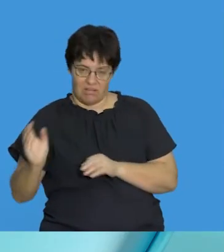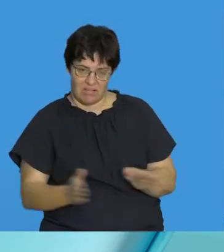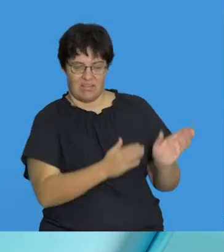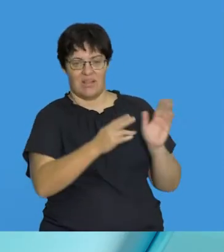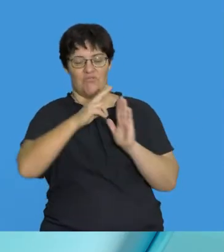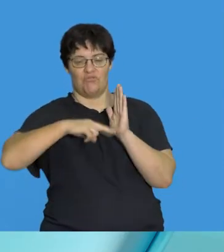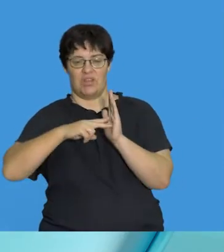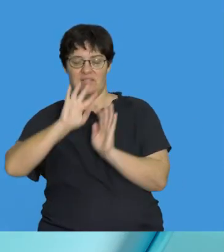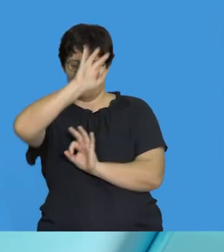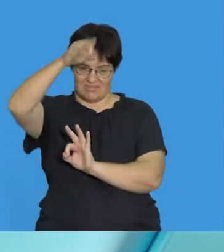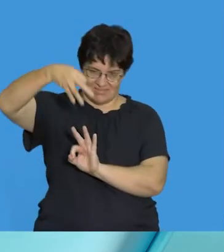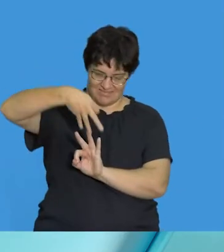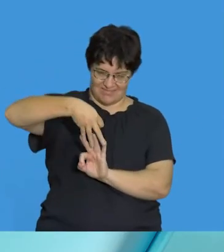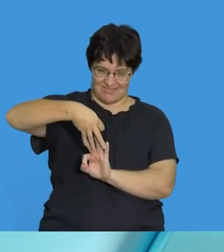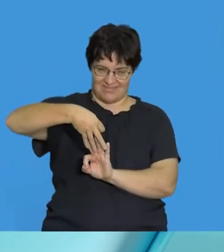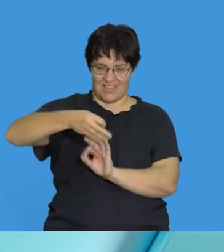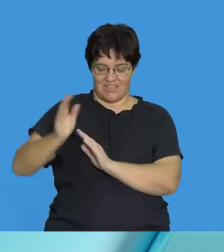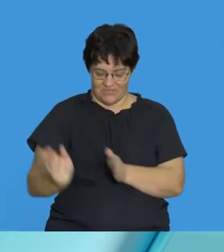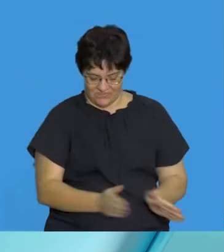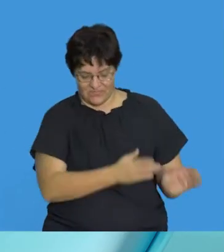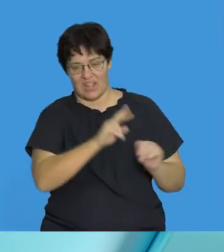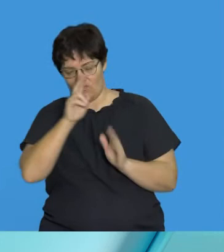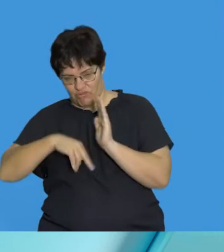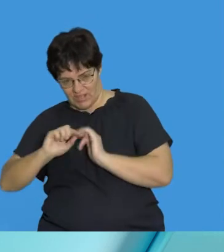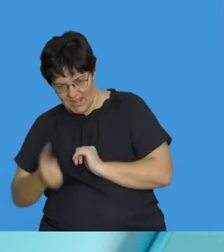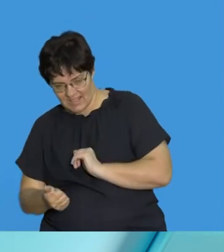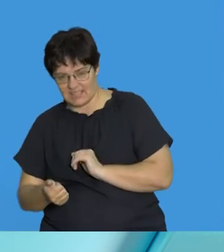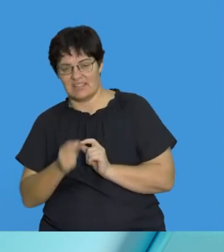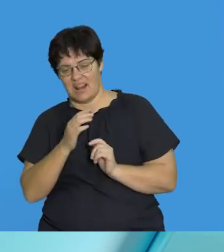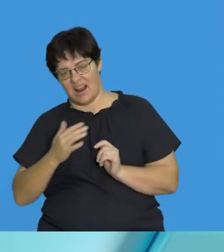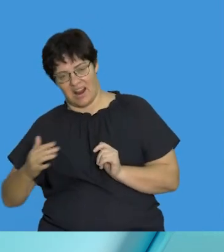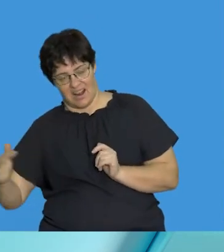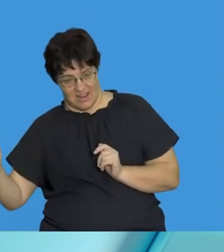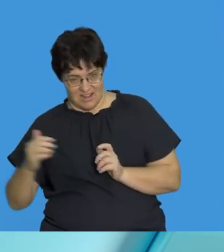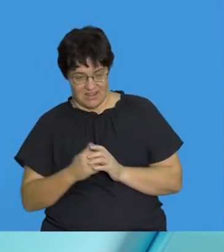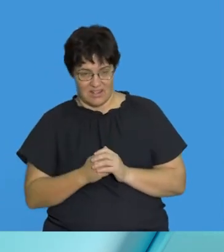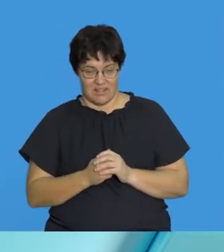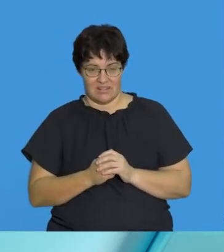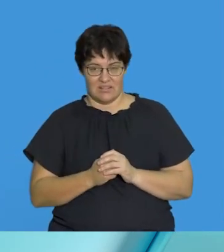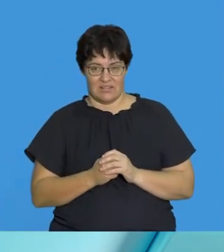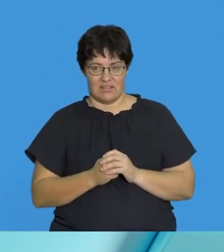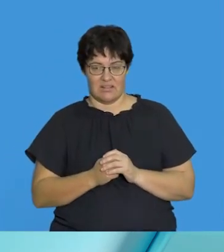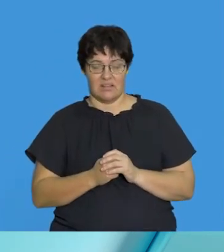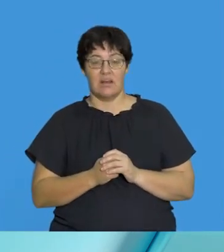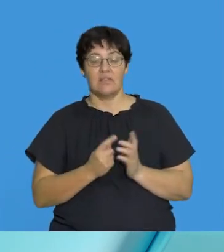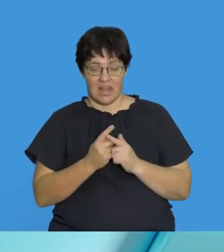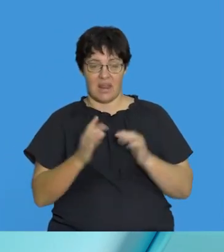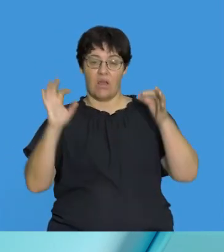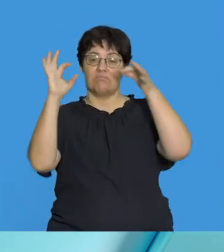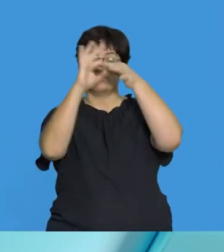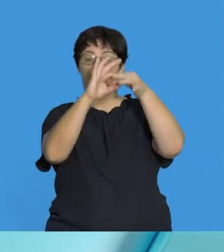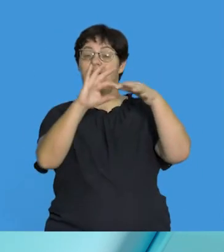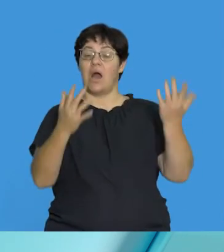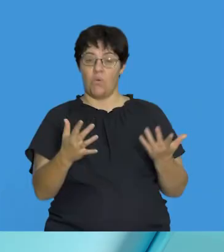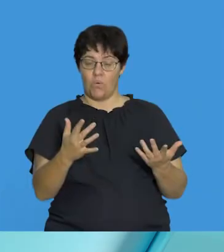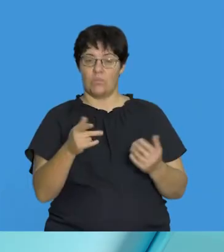next codon being read, the next tRNA molecule bringing in the second, third, fourth amino acids.